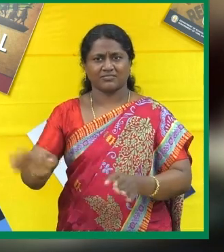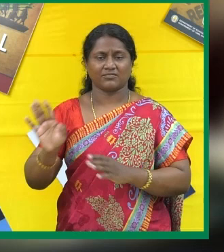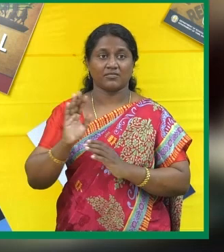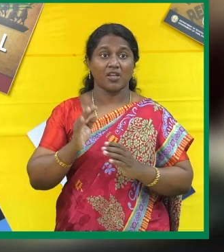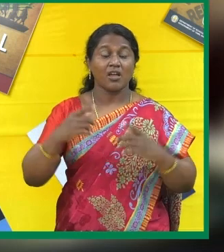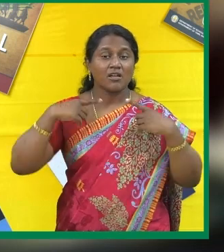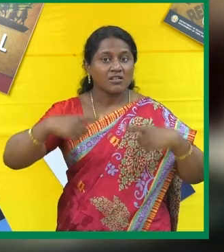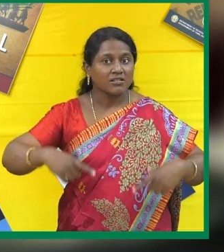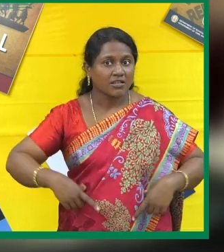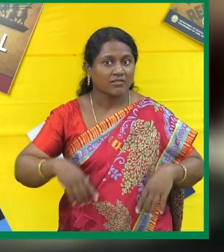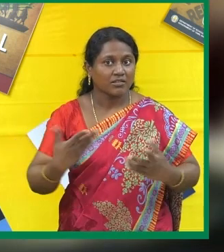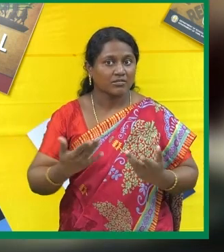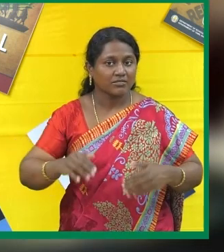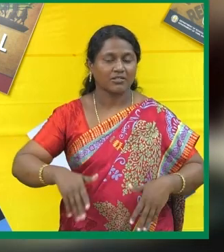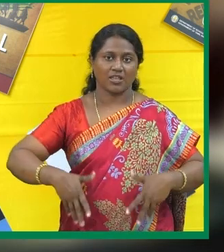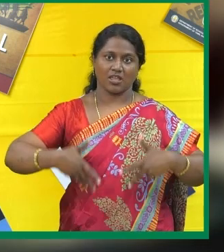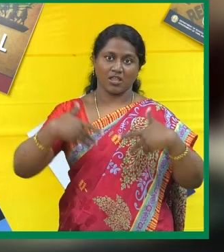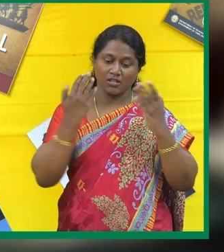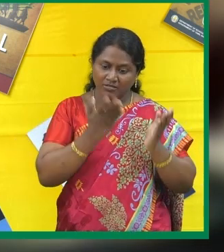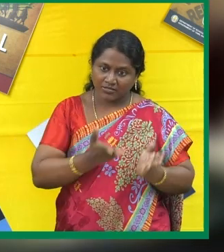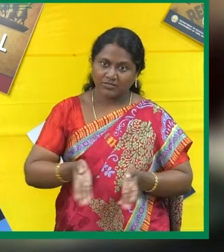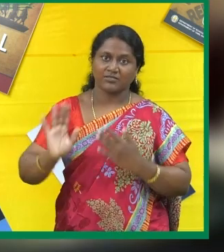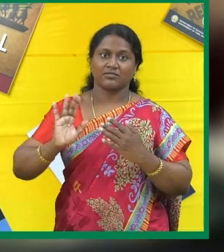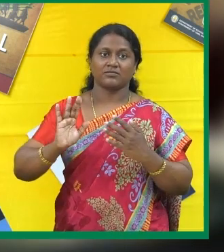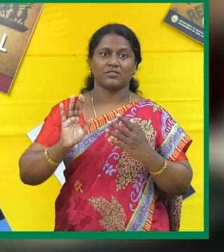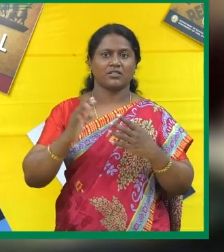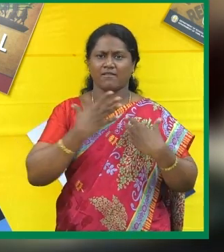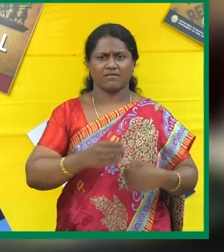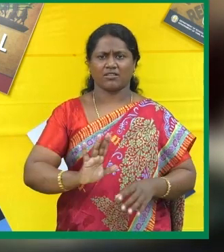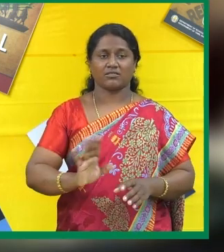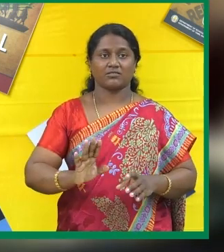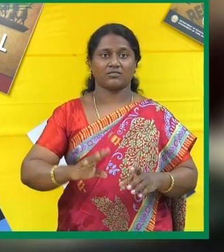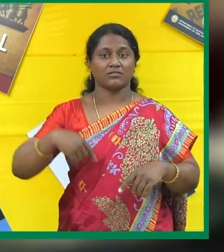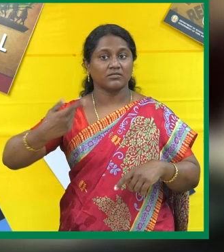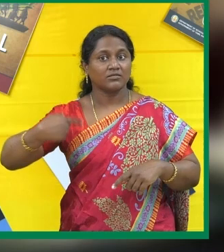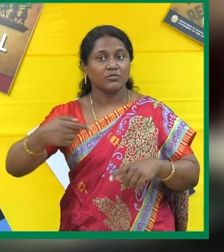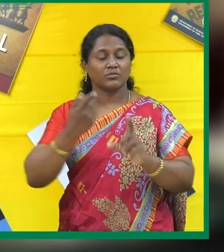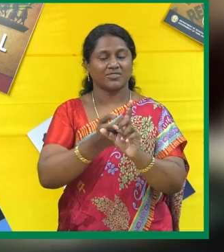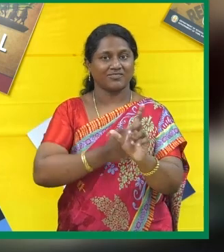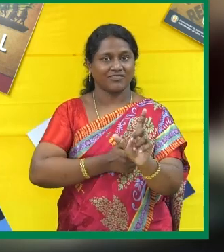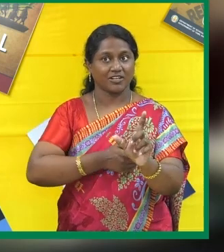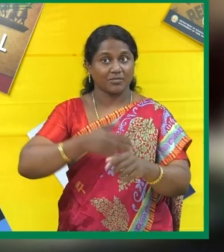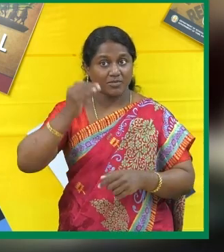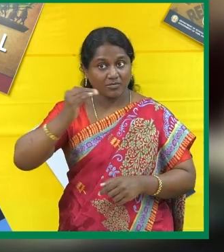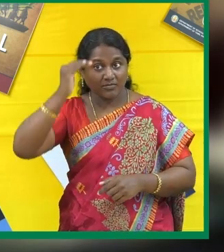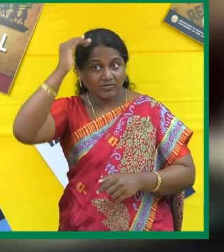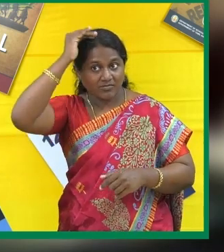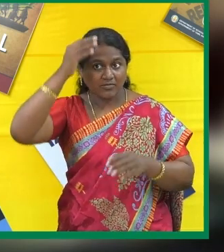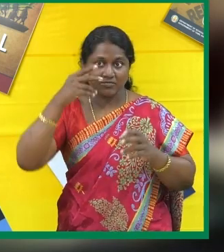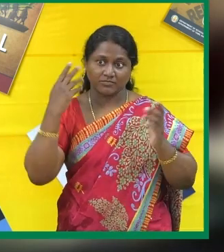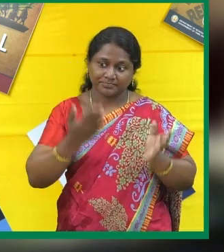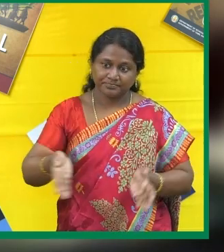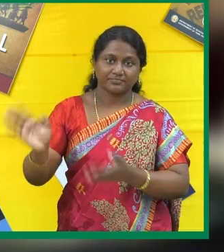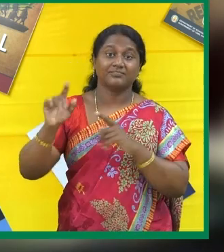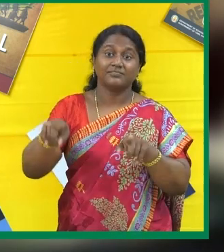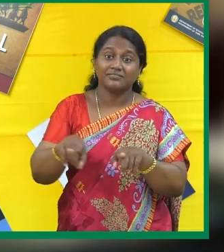Let me live every year happily. That is the idea of our ideal poet